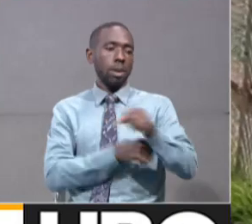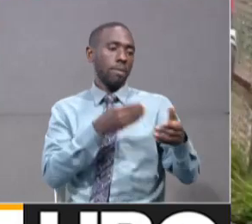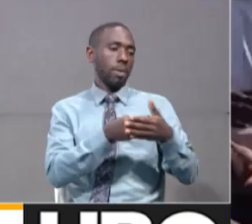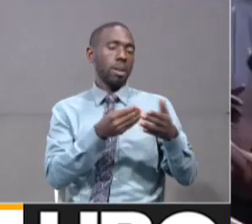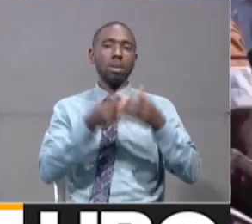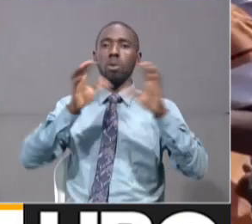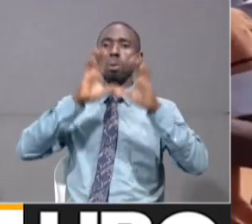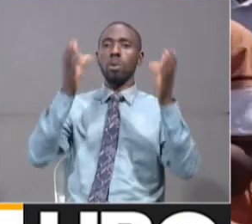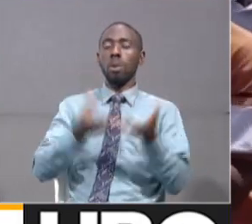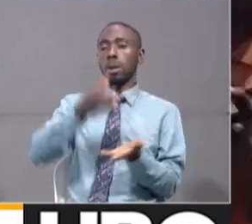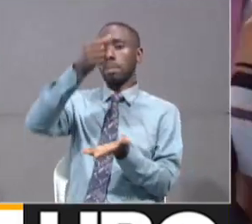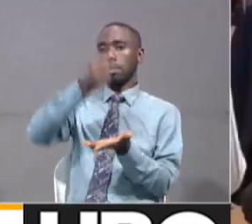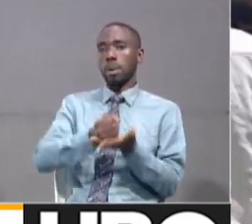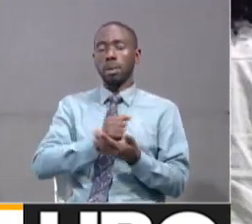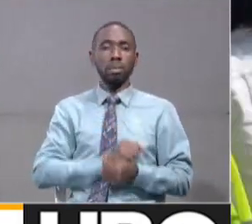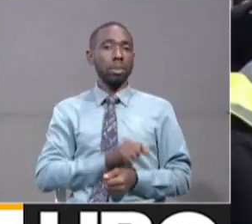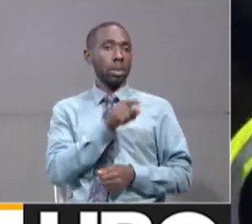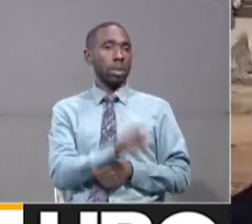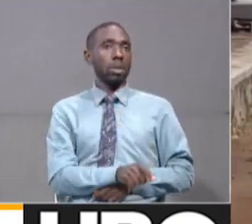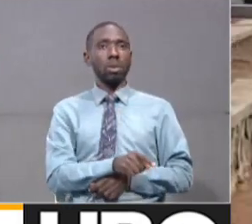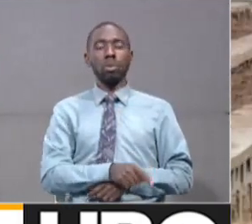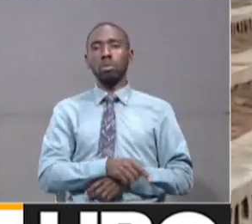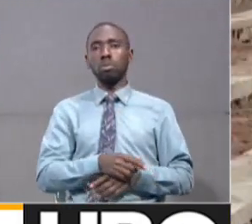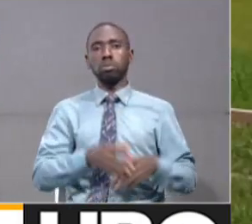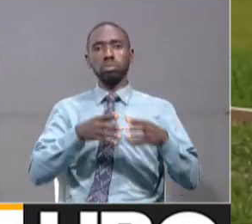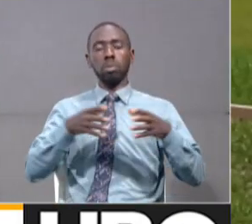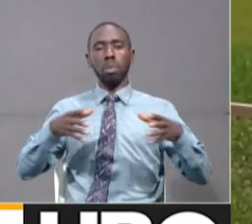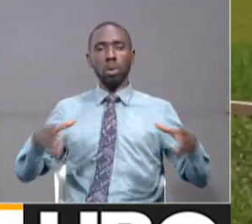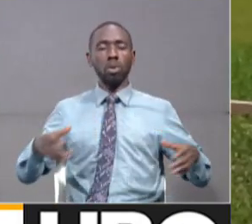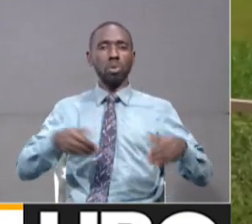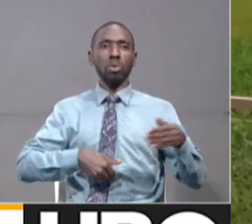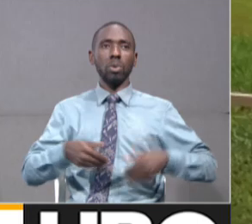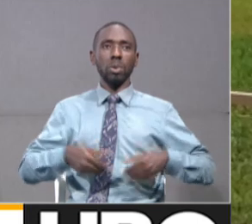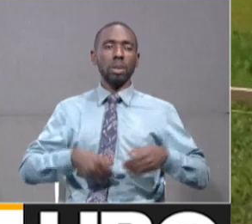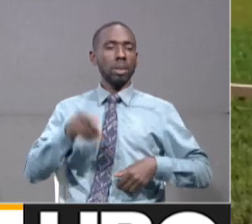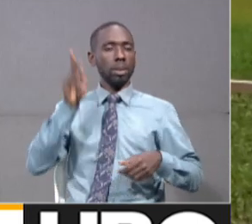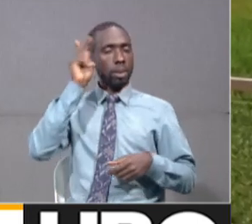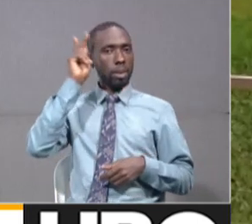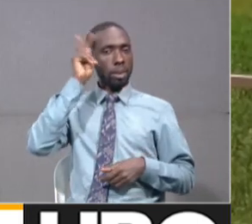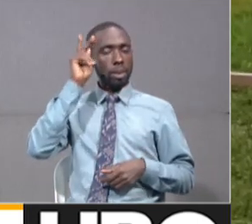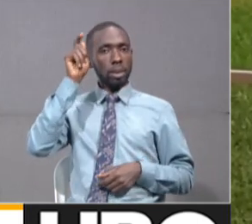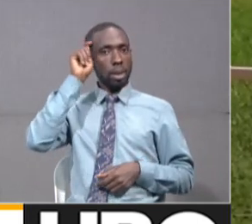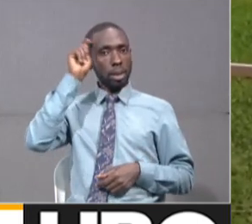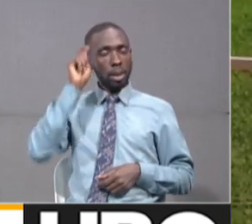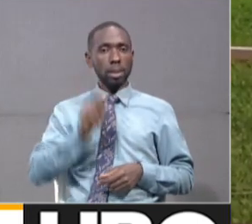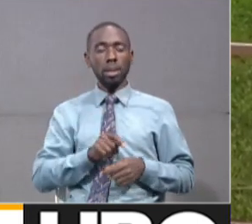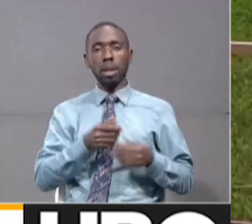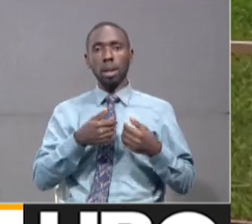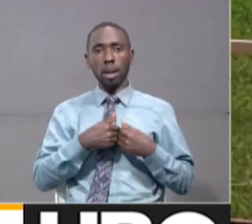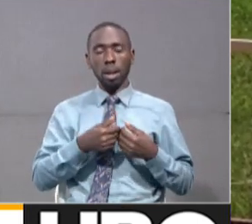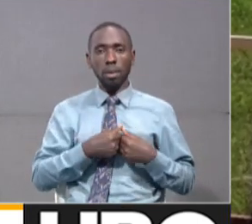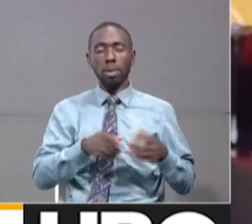Bank. It will now impact the youth in improving their sporting talents across board, given the community blend with the